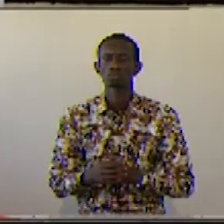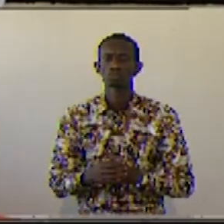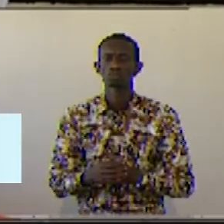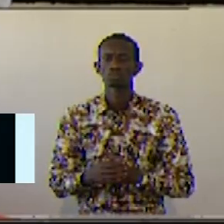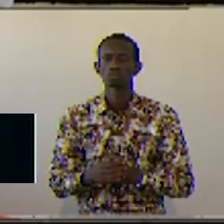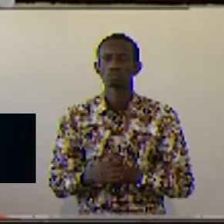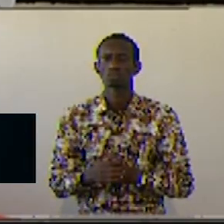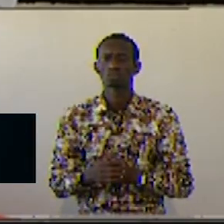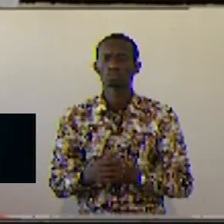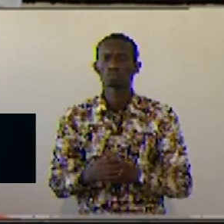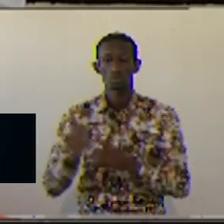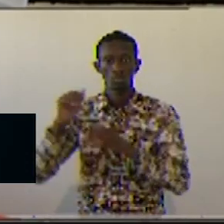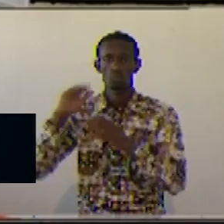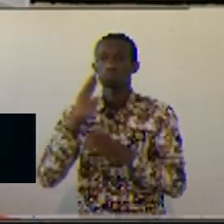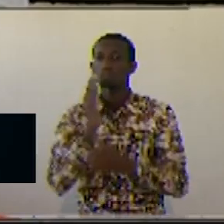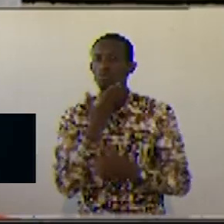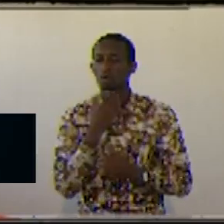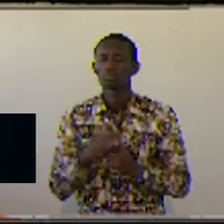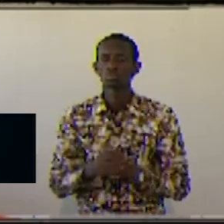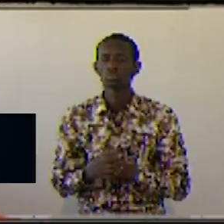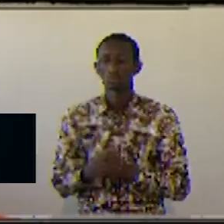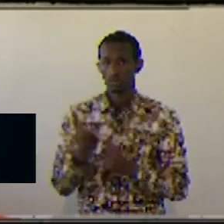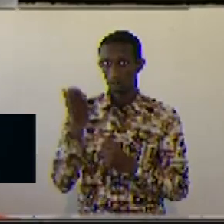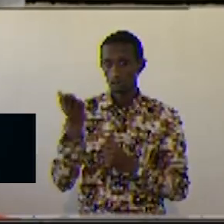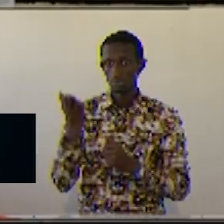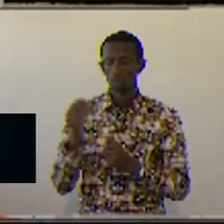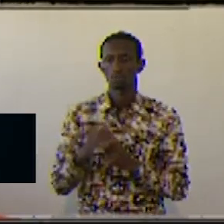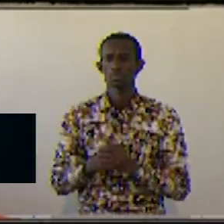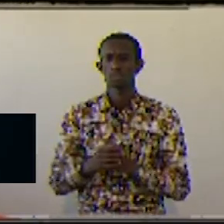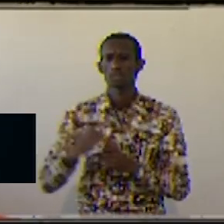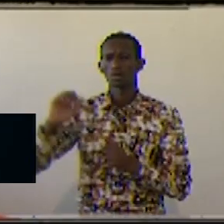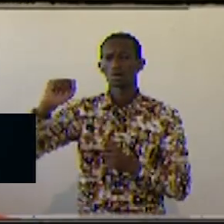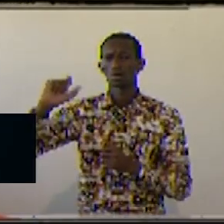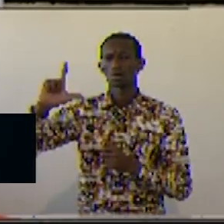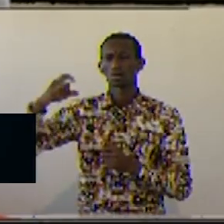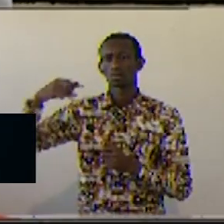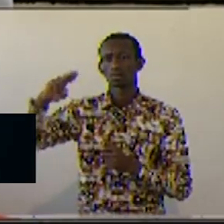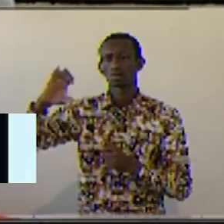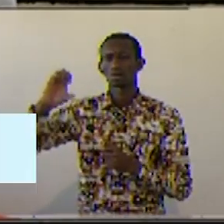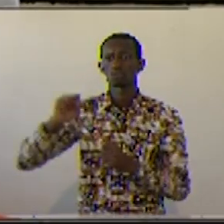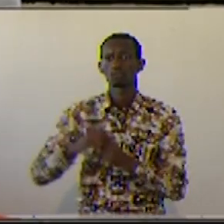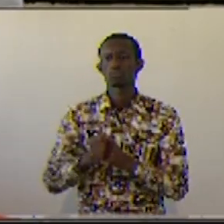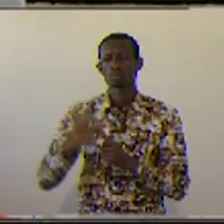in water, so it is in aqueous form, plus hydrogen.